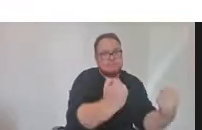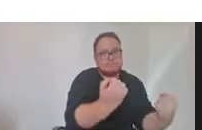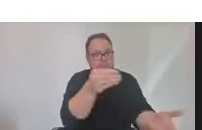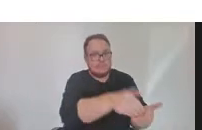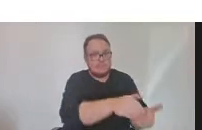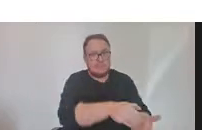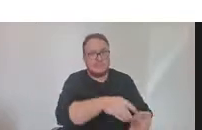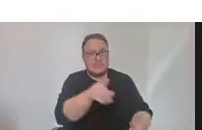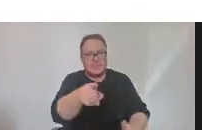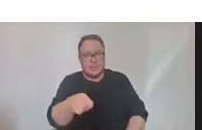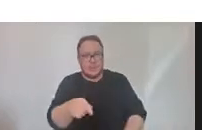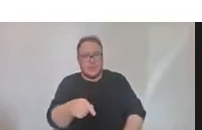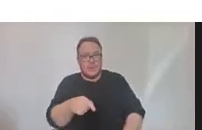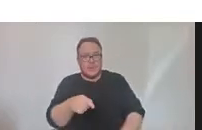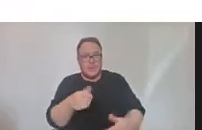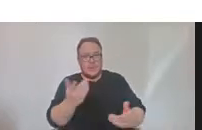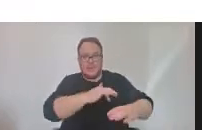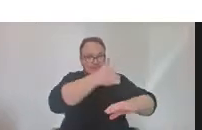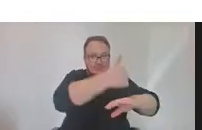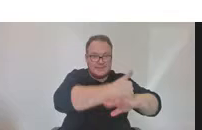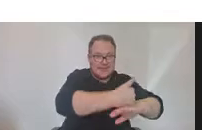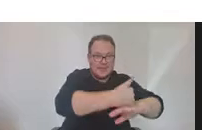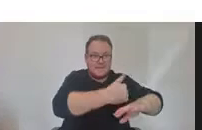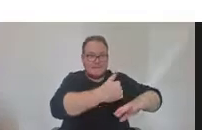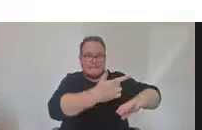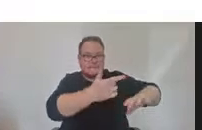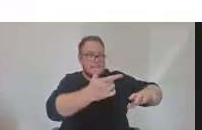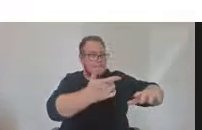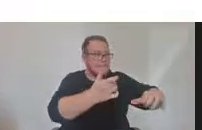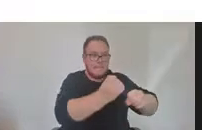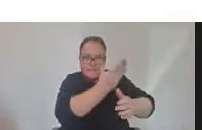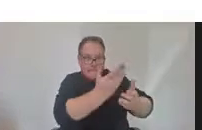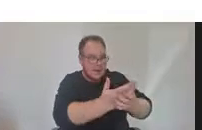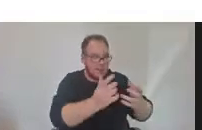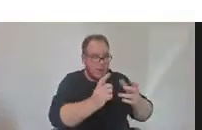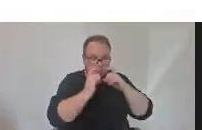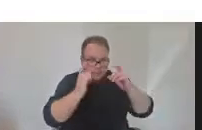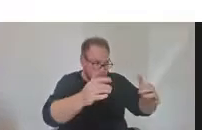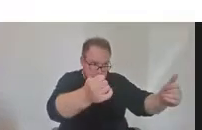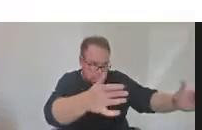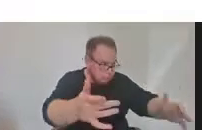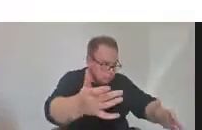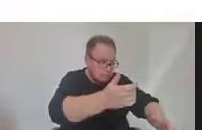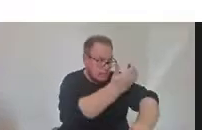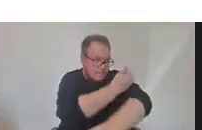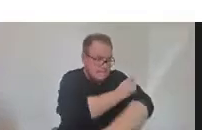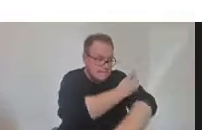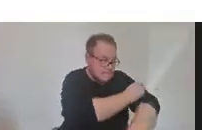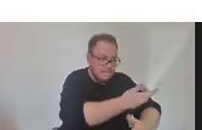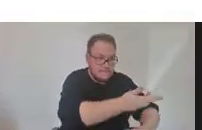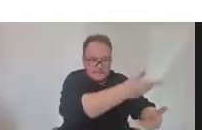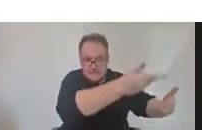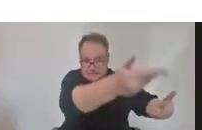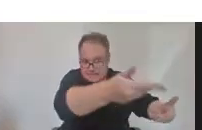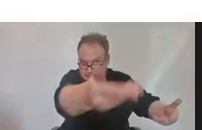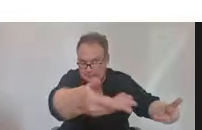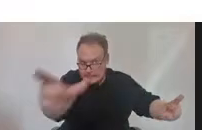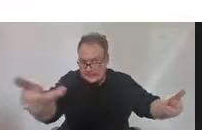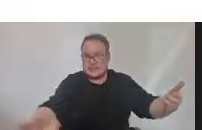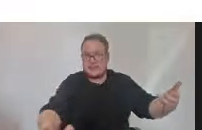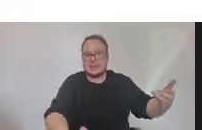there. They would just turn up, set up the clinic, and just get everybody done there. And it was really, really successful. The picture in the bottom left is a